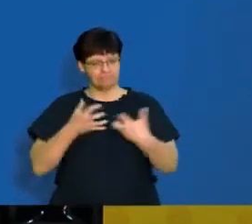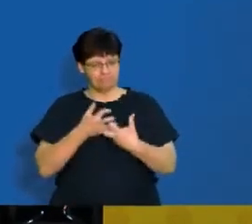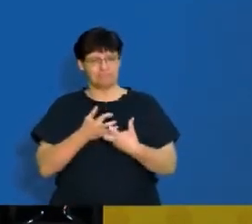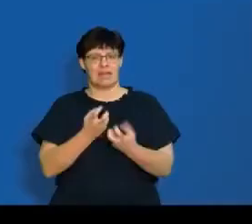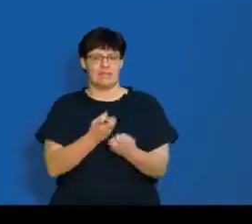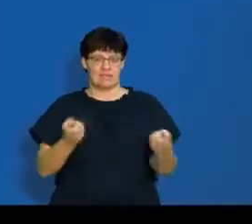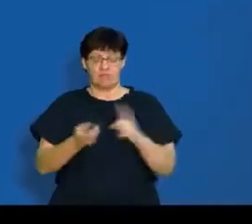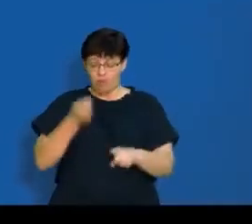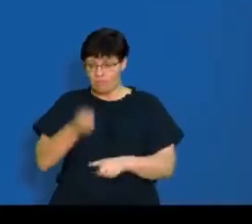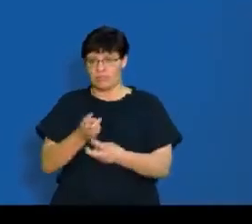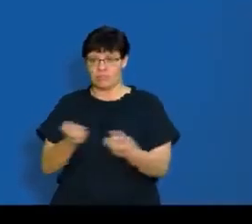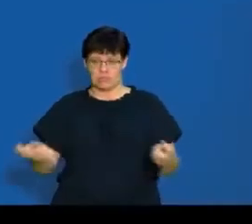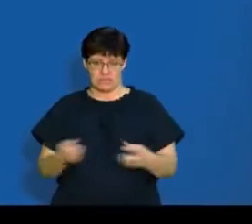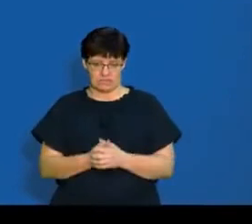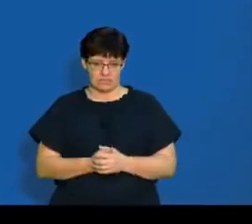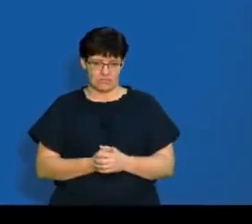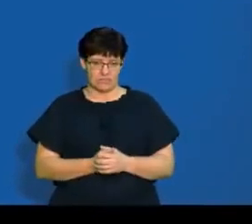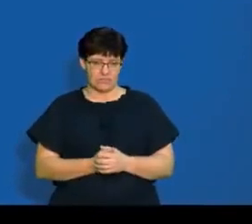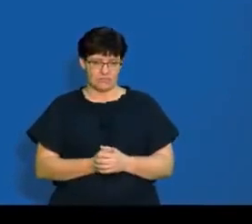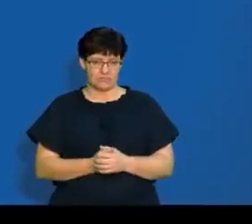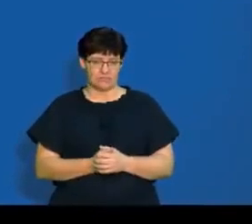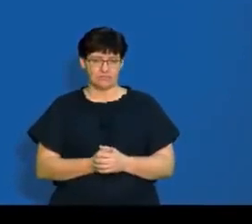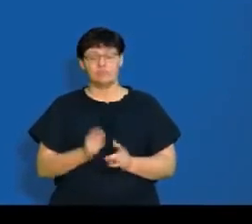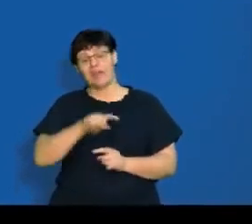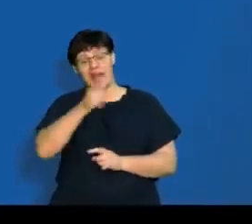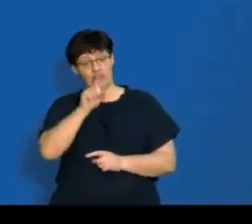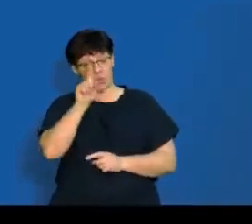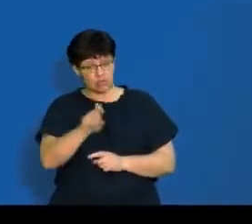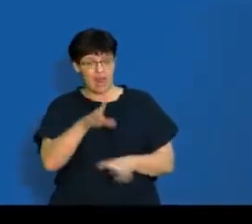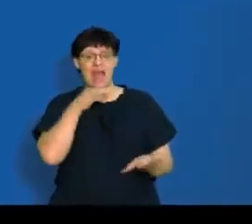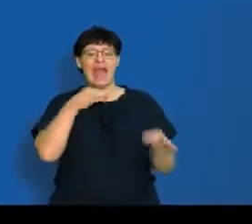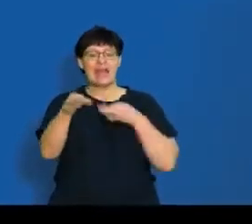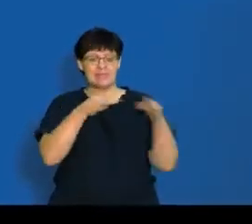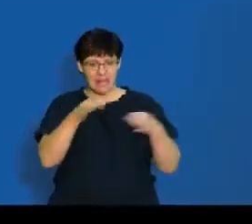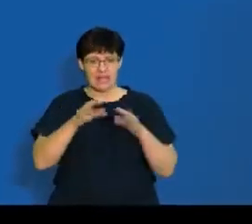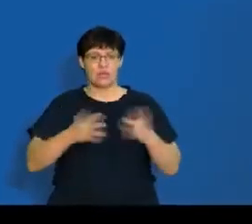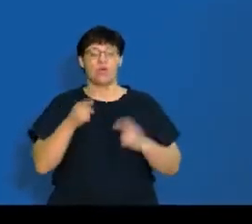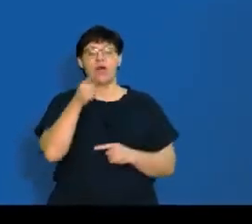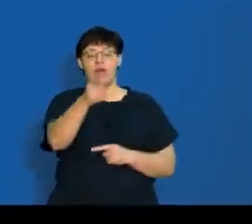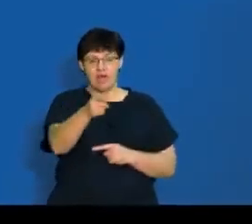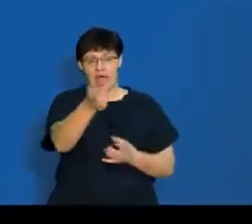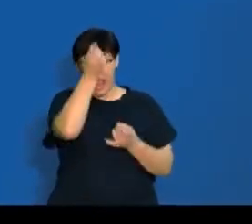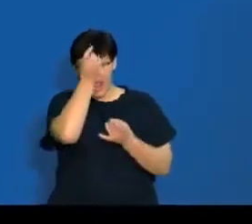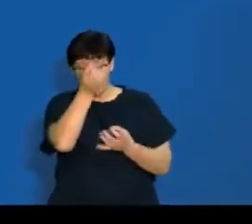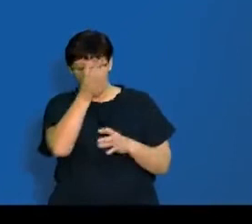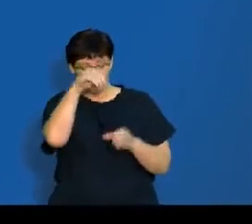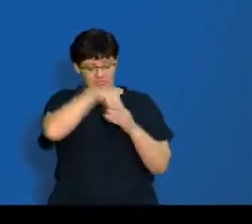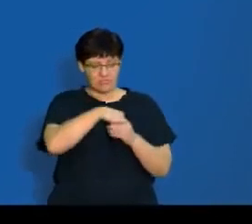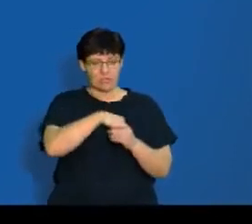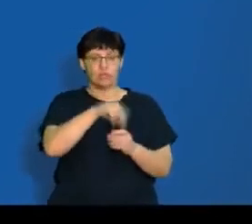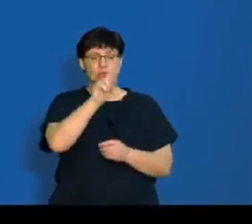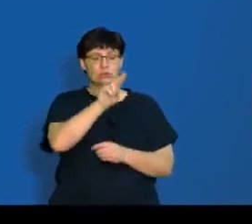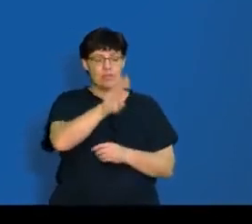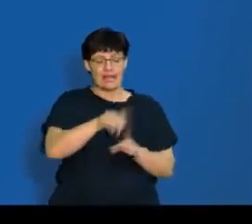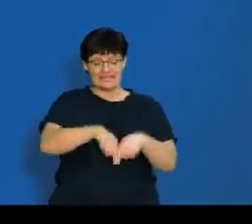itself. Okay, now here, there's another question. Explain how the information in source 2b